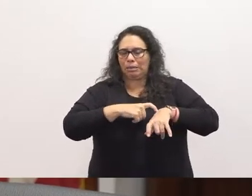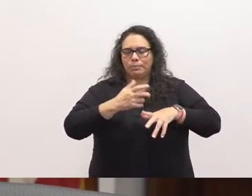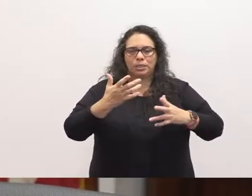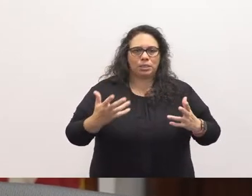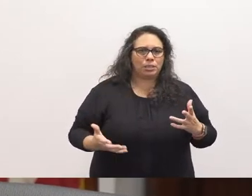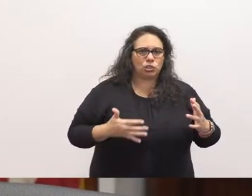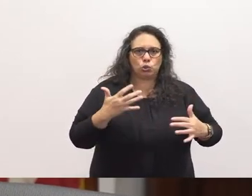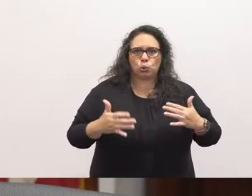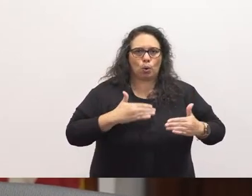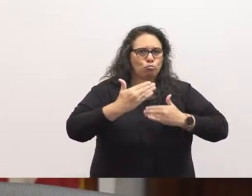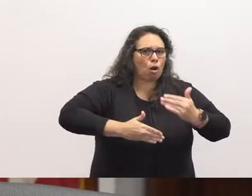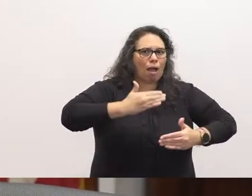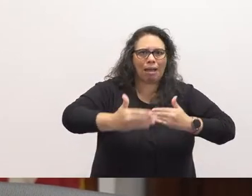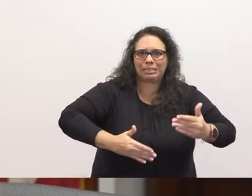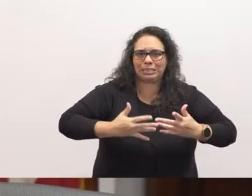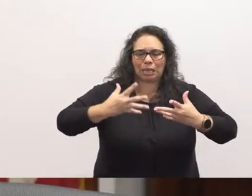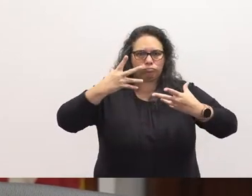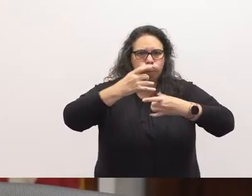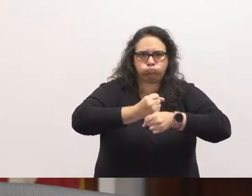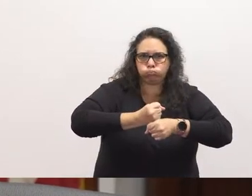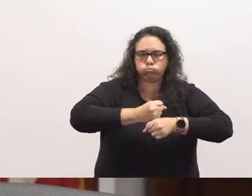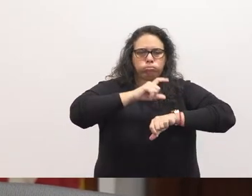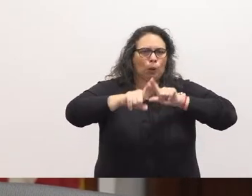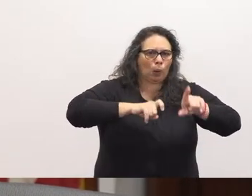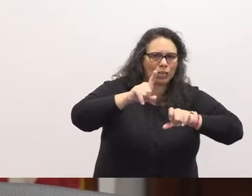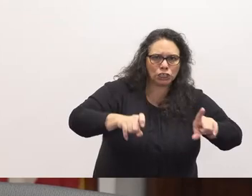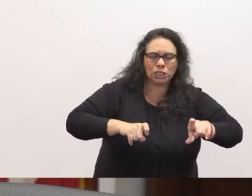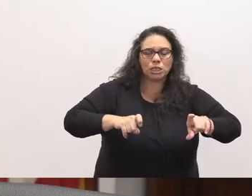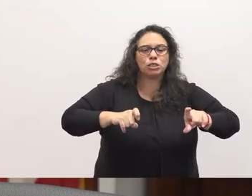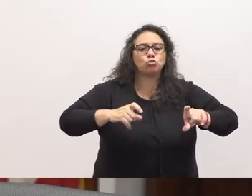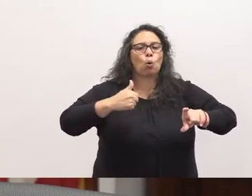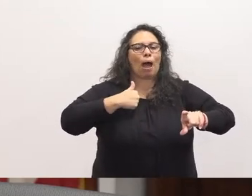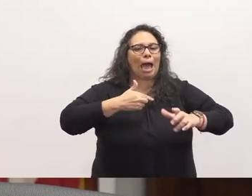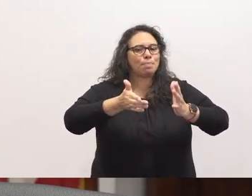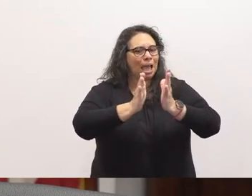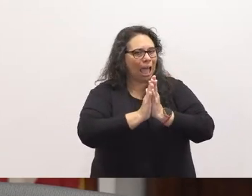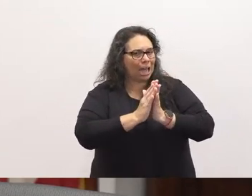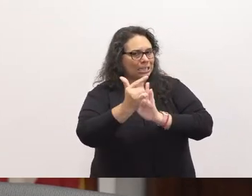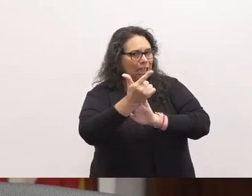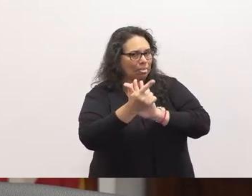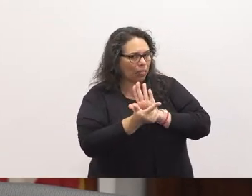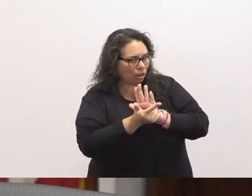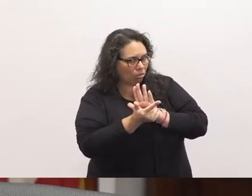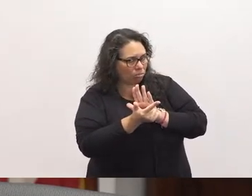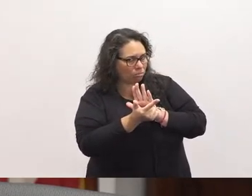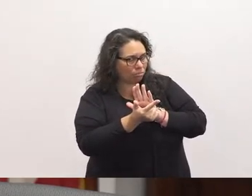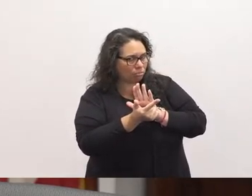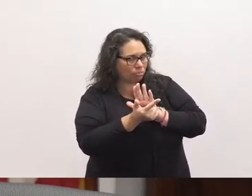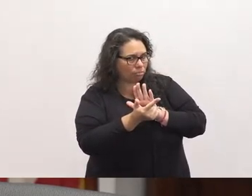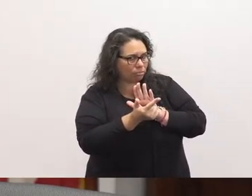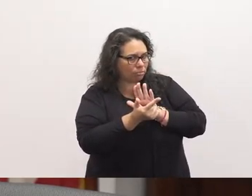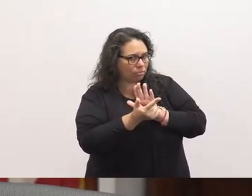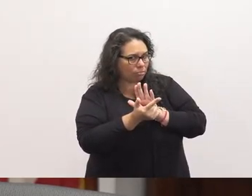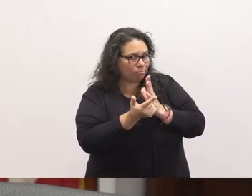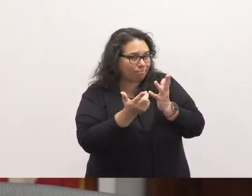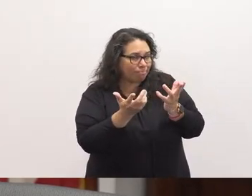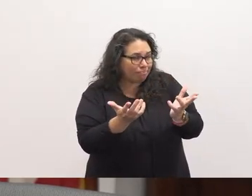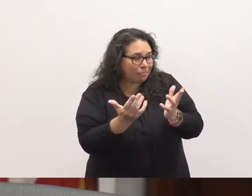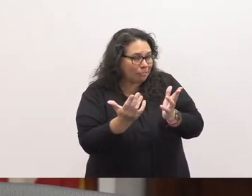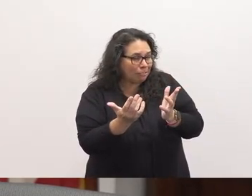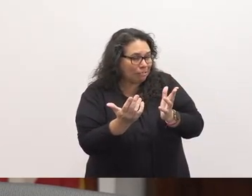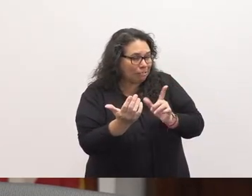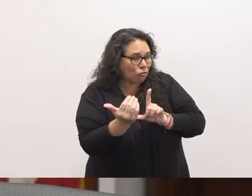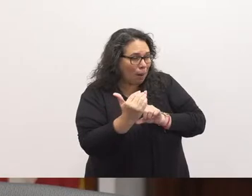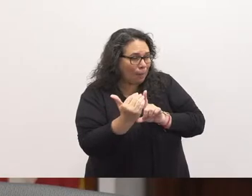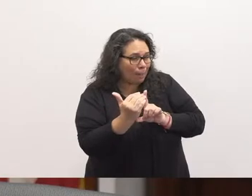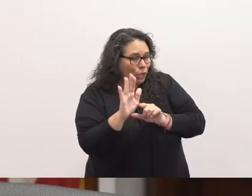to process, synthesize, ask questions. So I would ask legal, and remind me of your